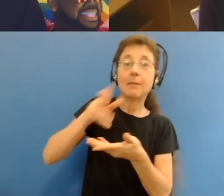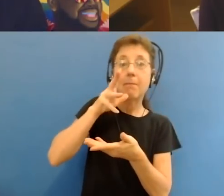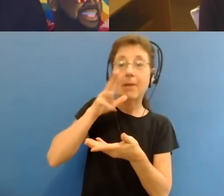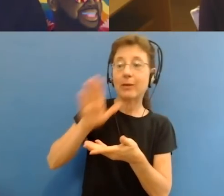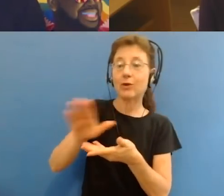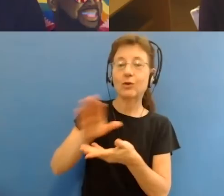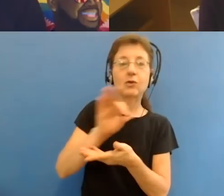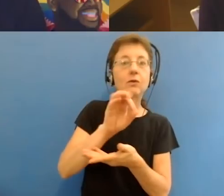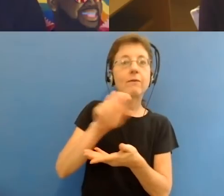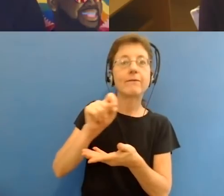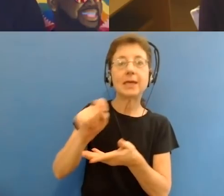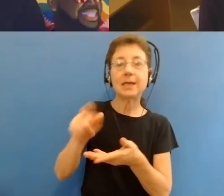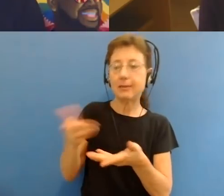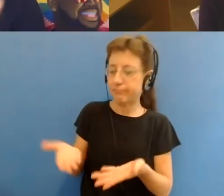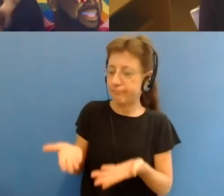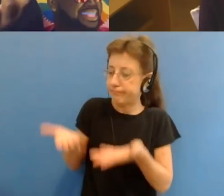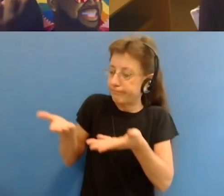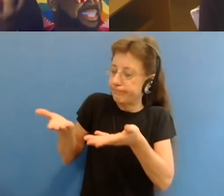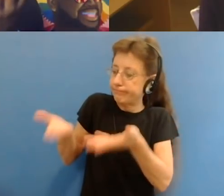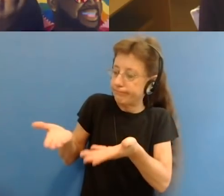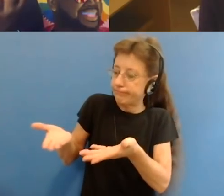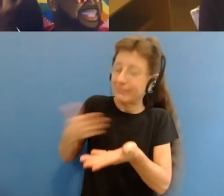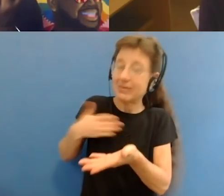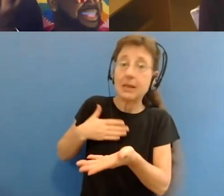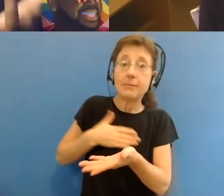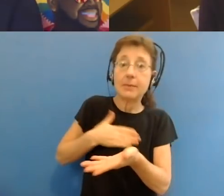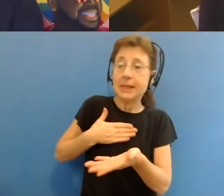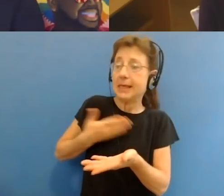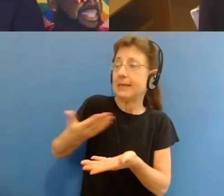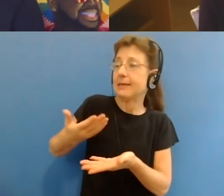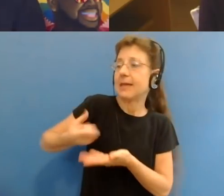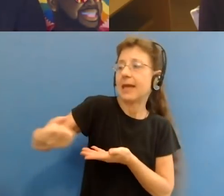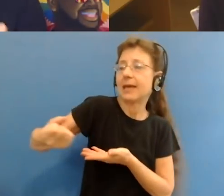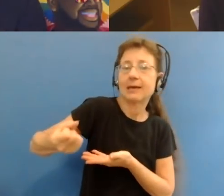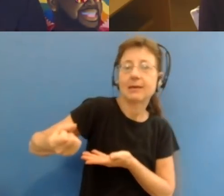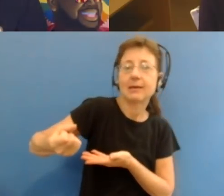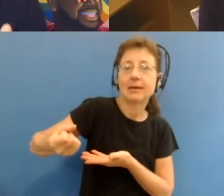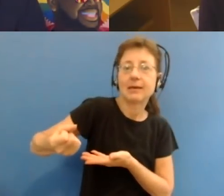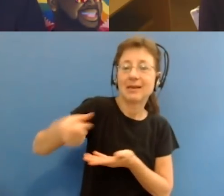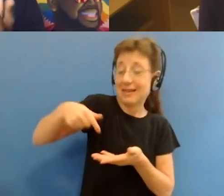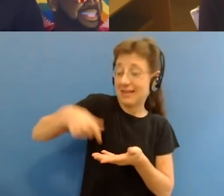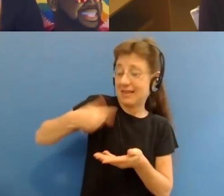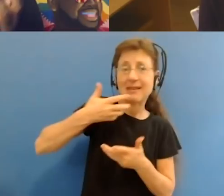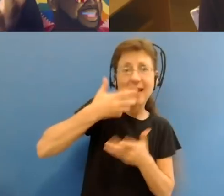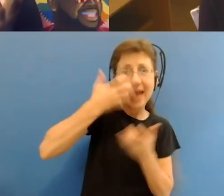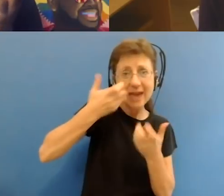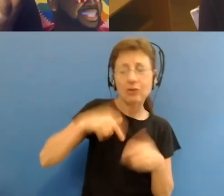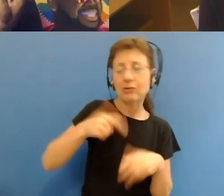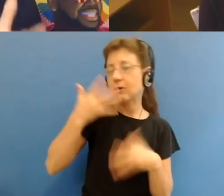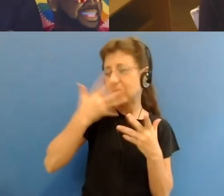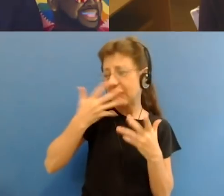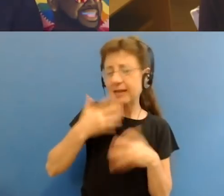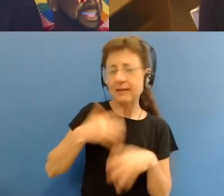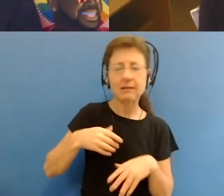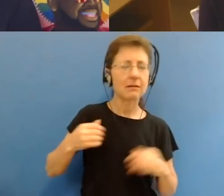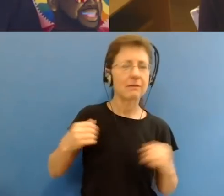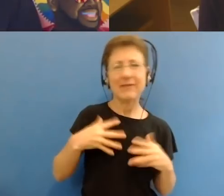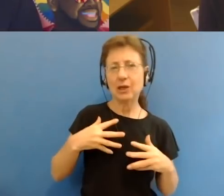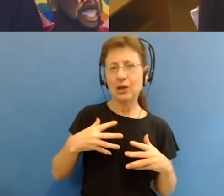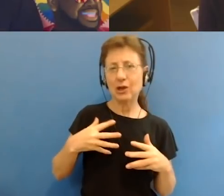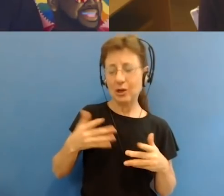just please take this. Like, yeah. Please take this anger, this sadness, this fear. Please take